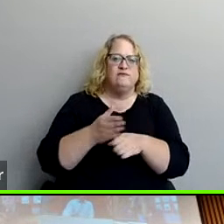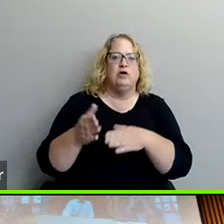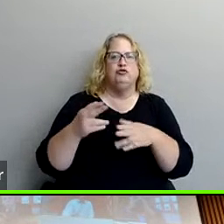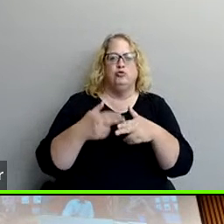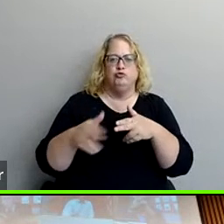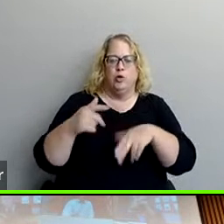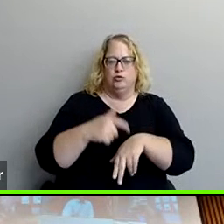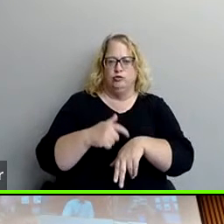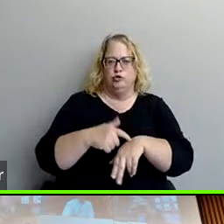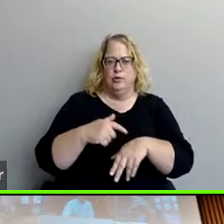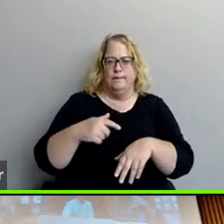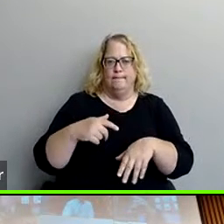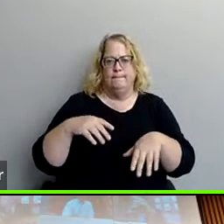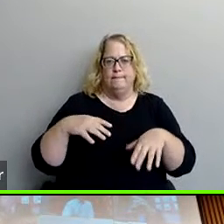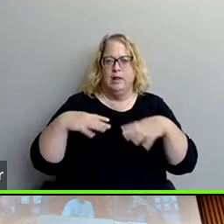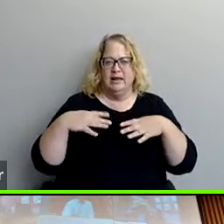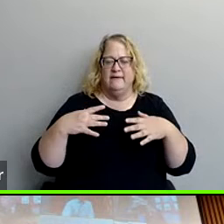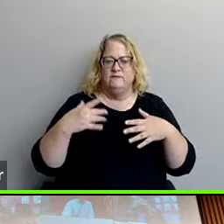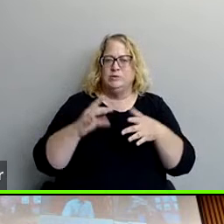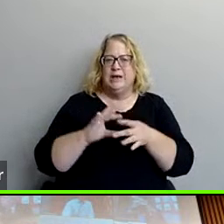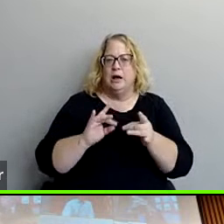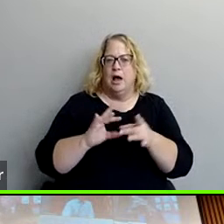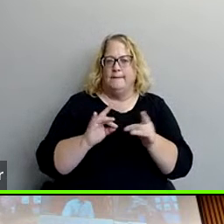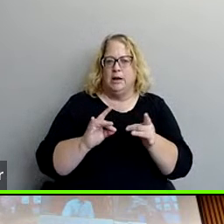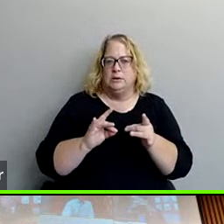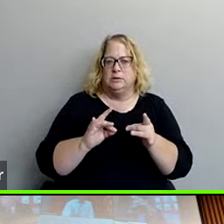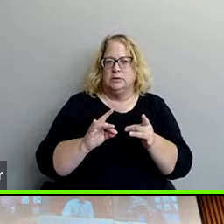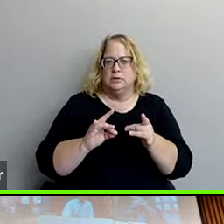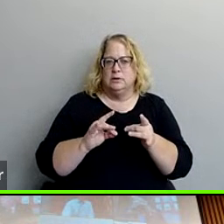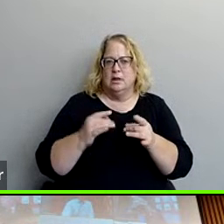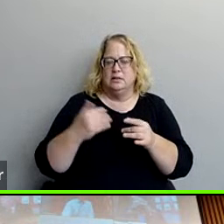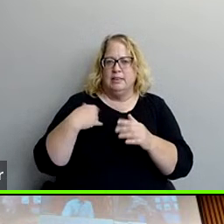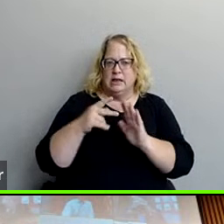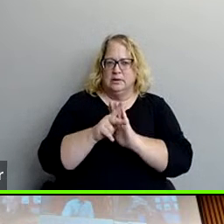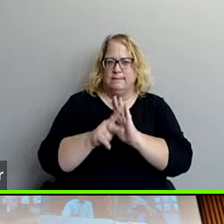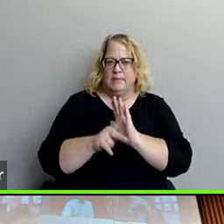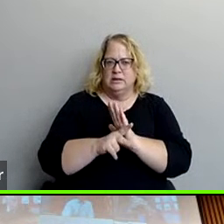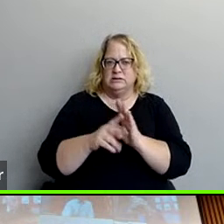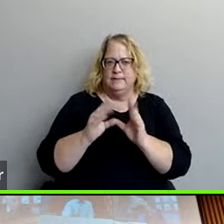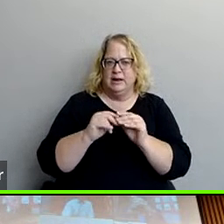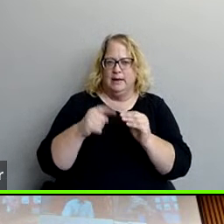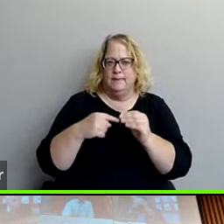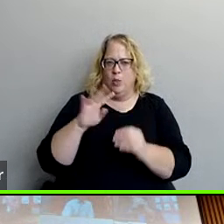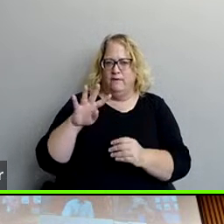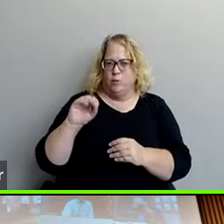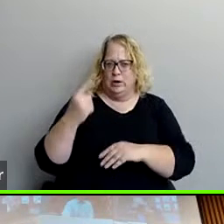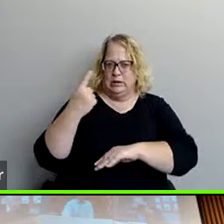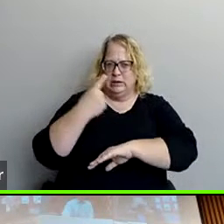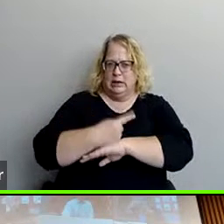And I'd asked, it was just a comment at the last policy meeting about 40 days